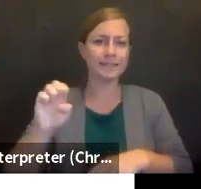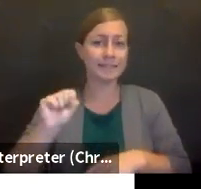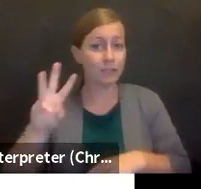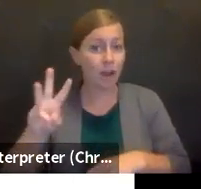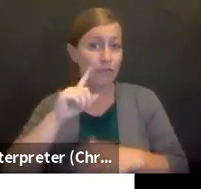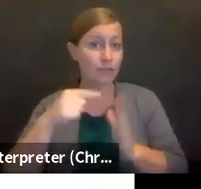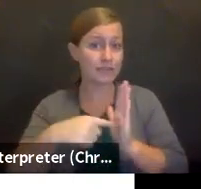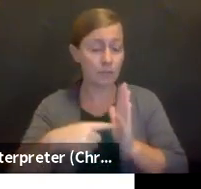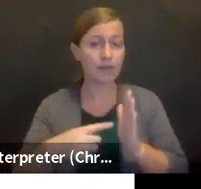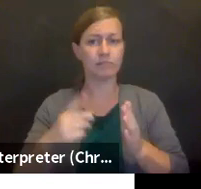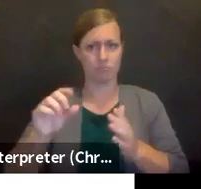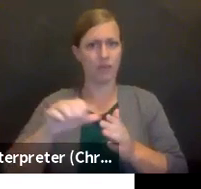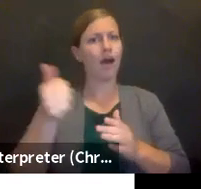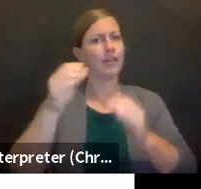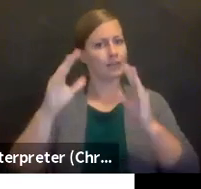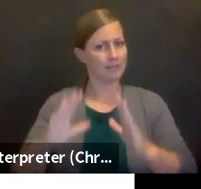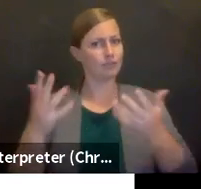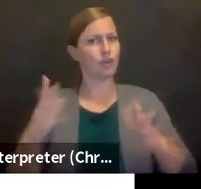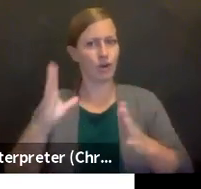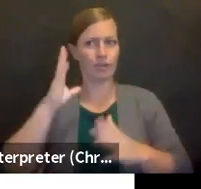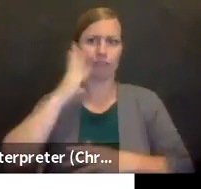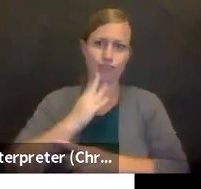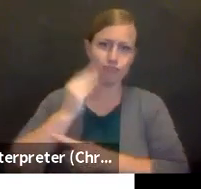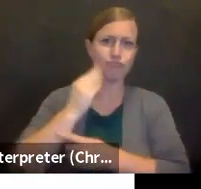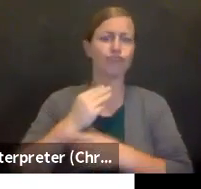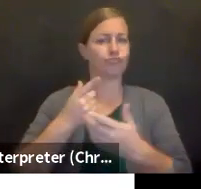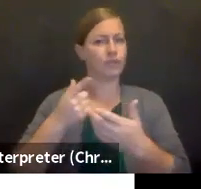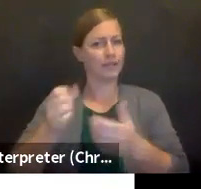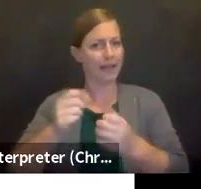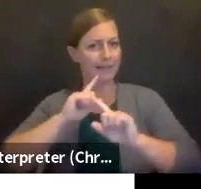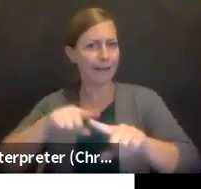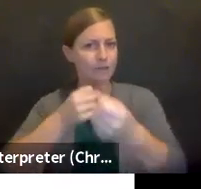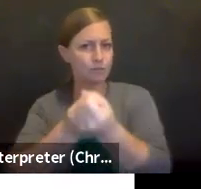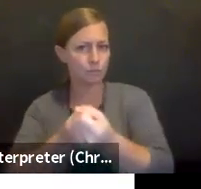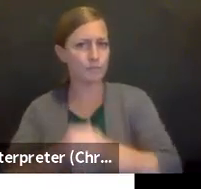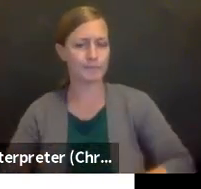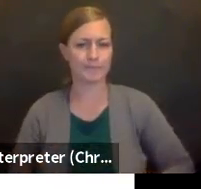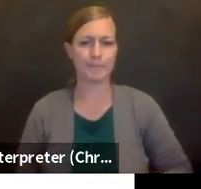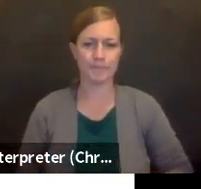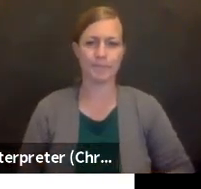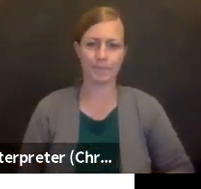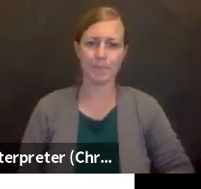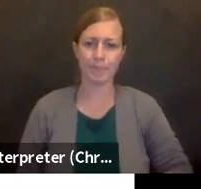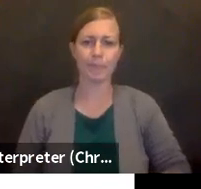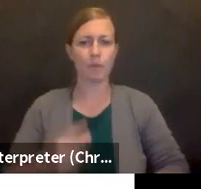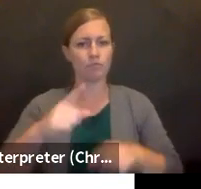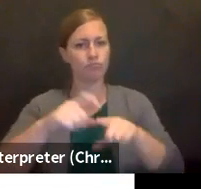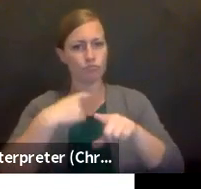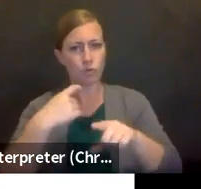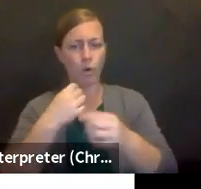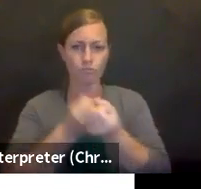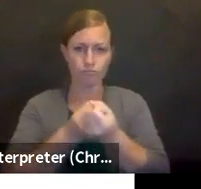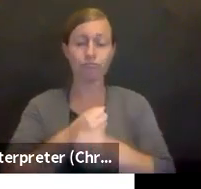other teachers who have experience with them available to take your call and support you. They have also created and accumulated